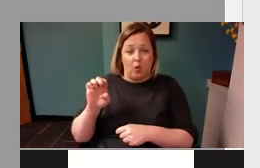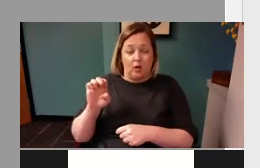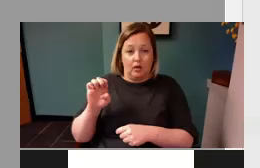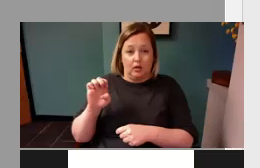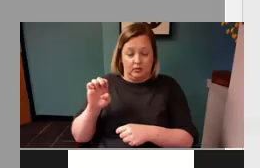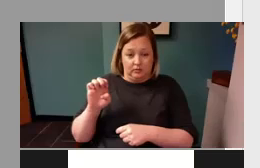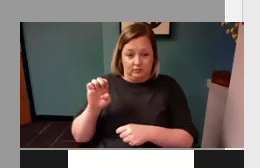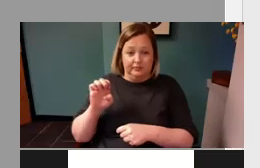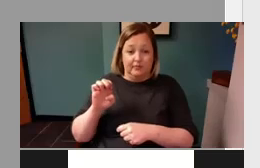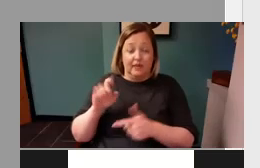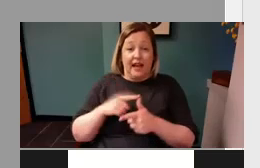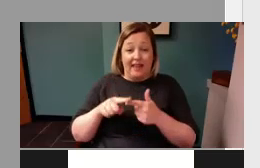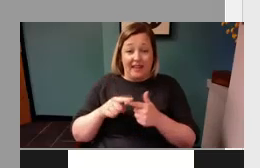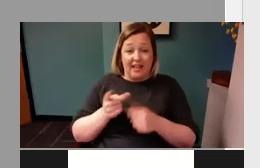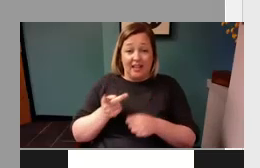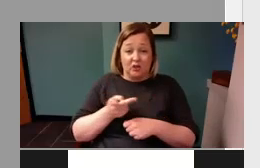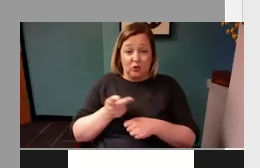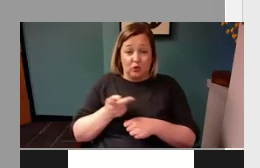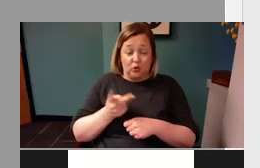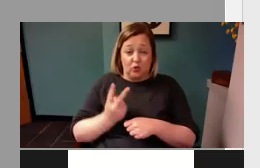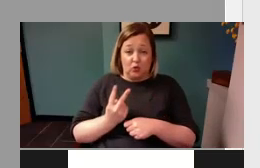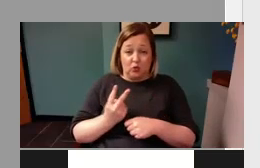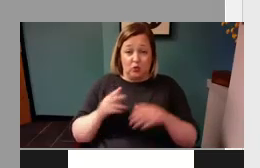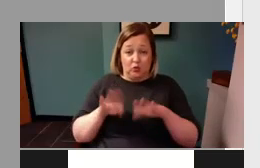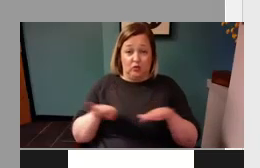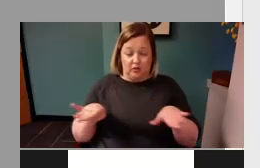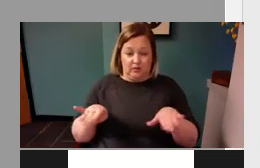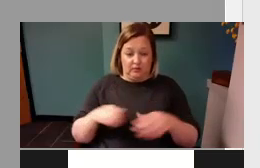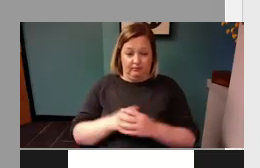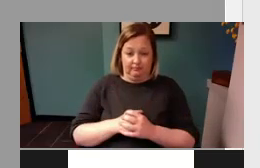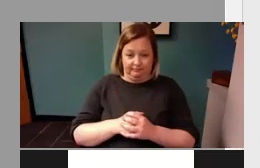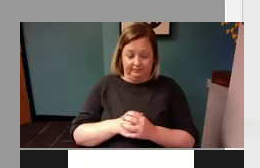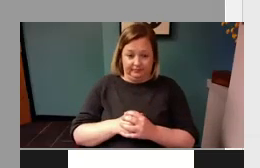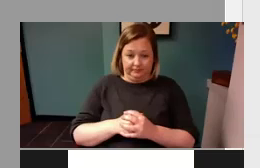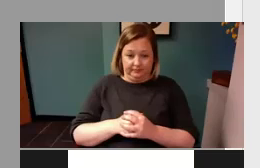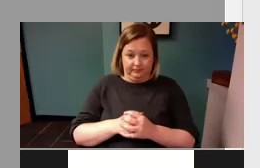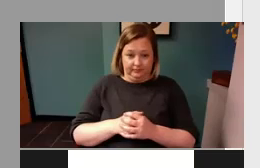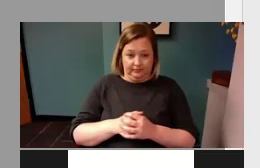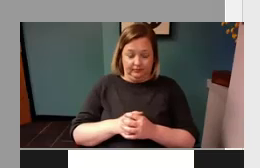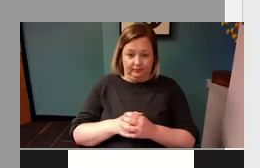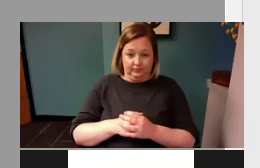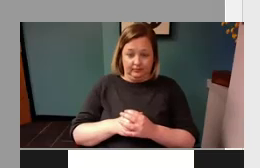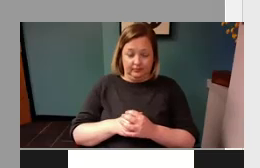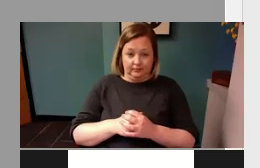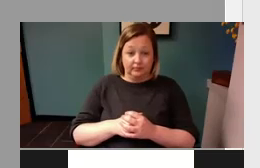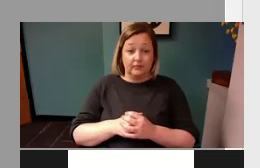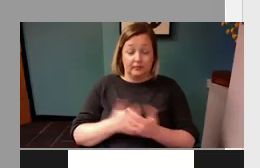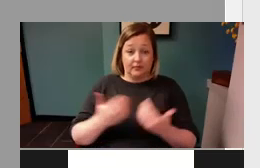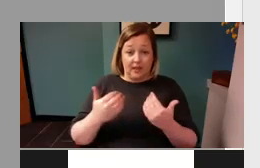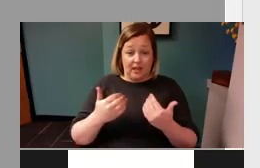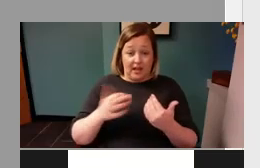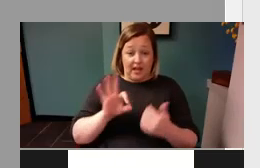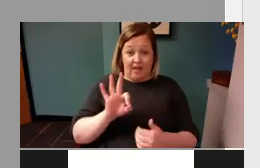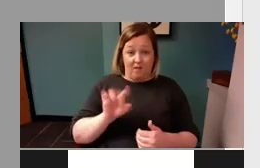where the new node would have a frequency of this f1 plus fj. Then once we have this new